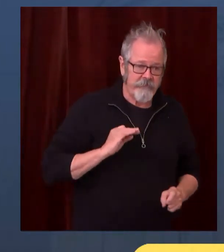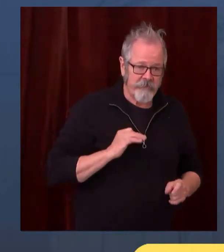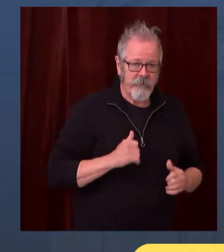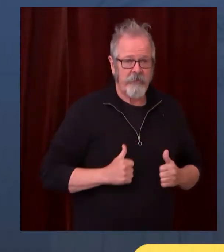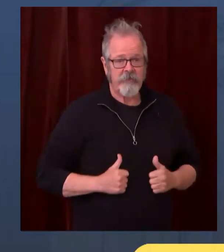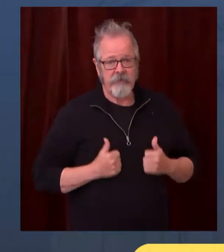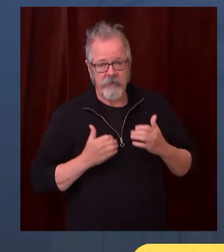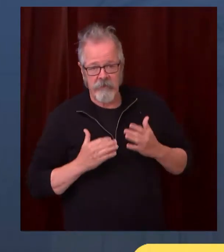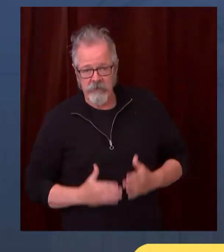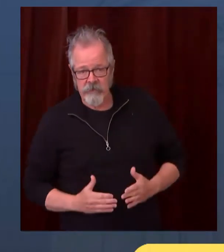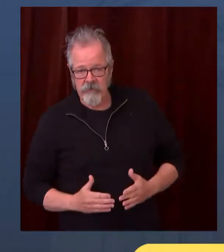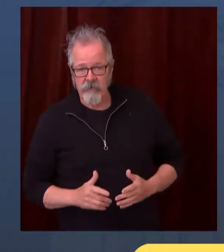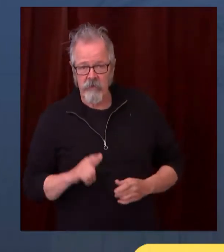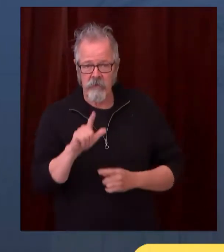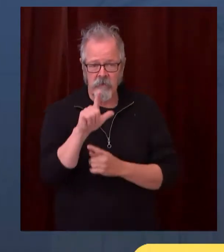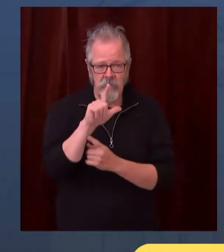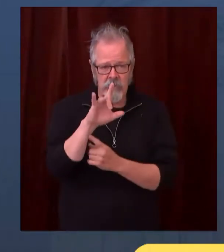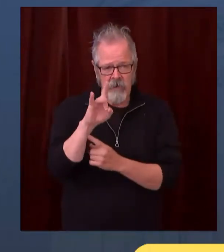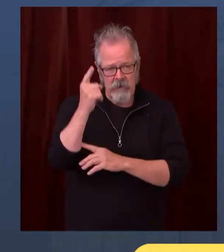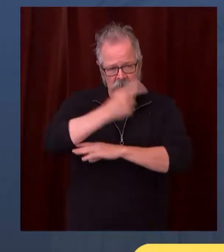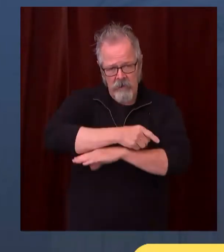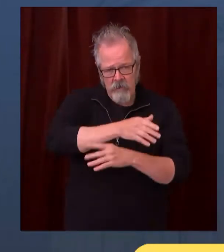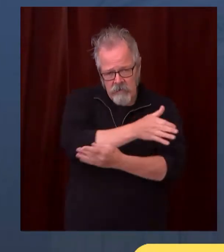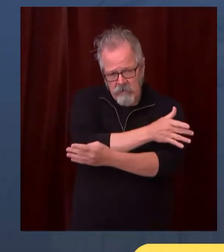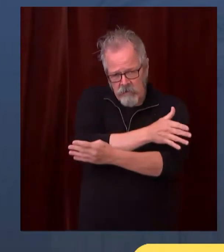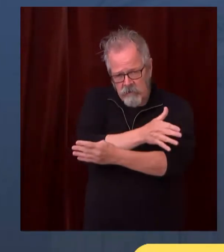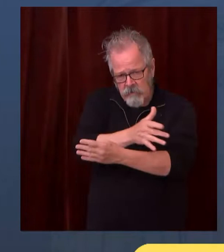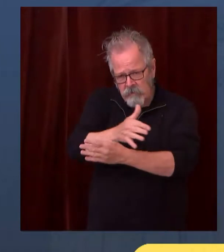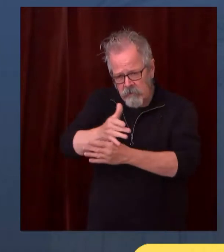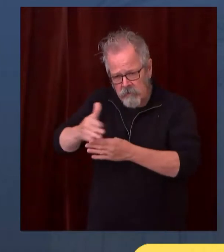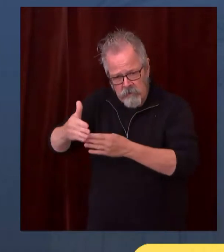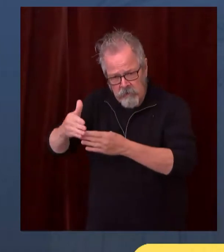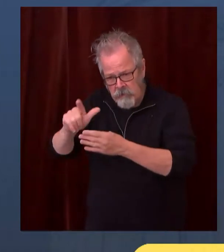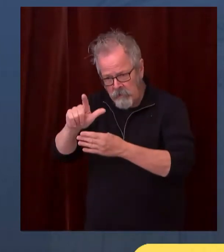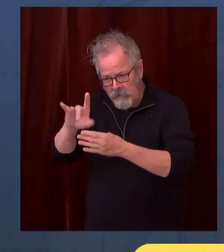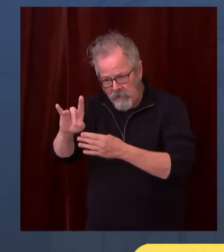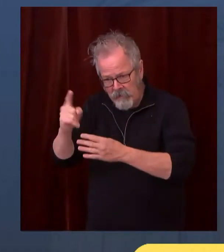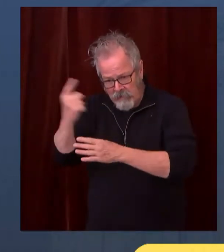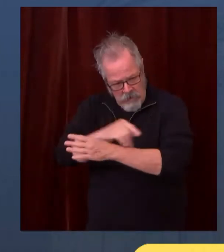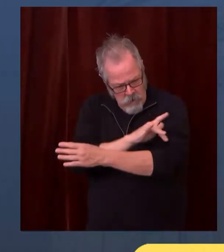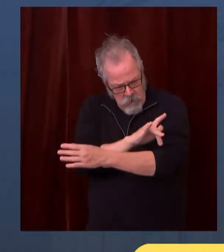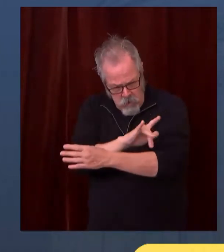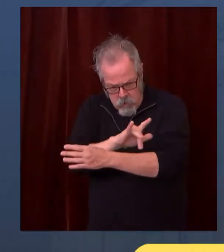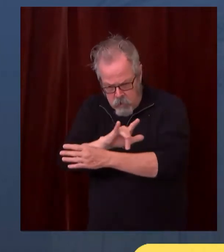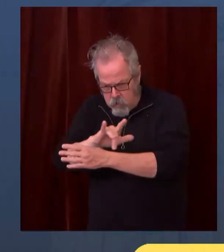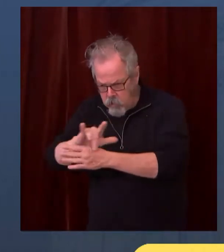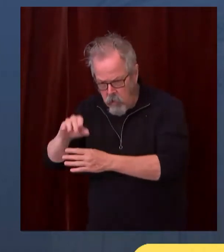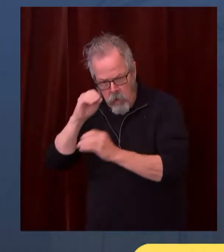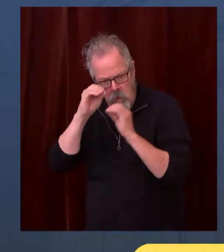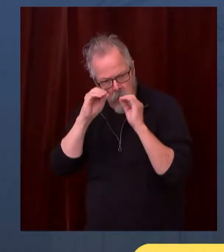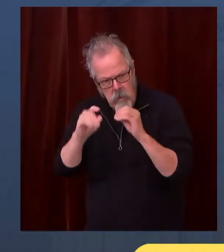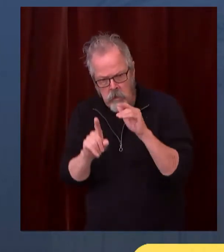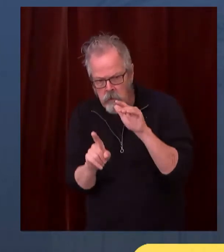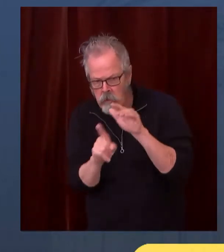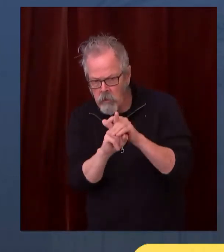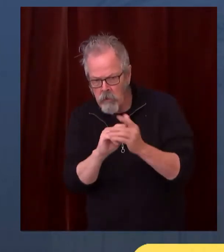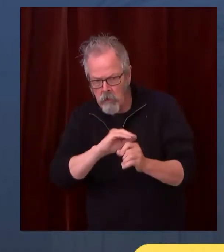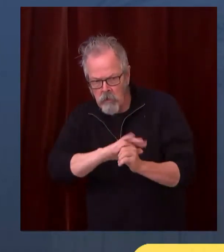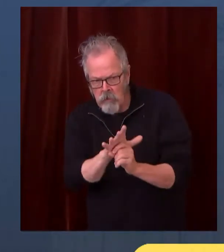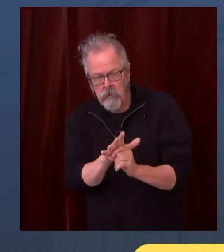least 14-day supply of personal protective equipment on hand. So regardless of what phase it is